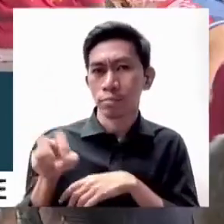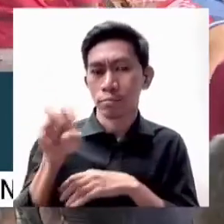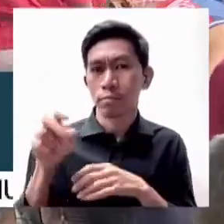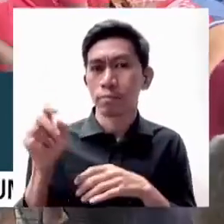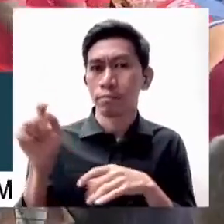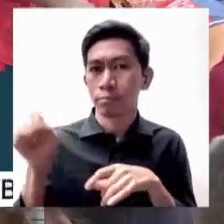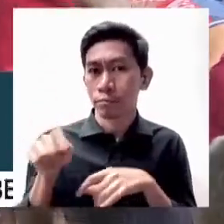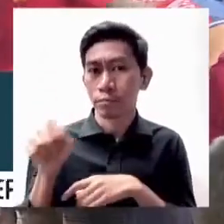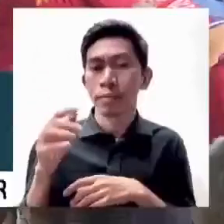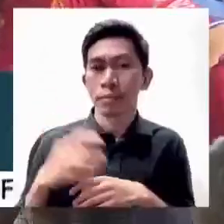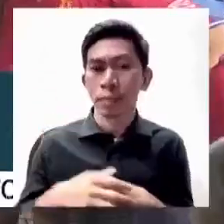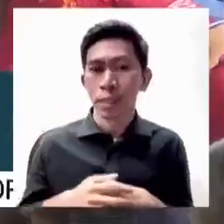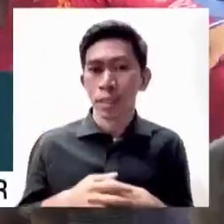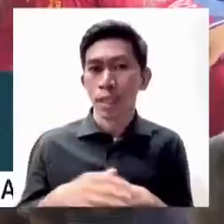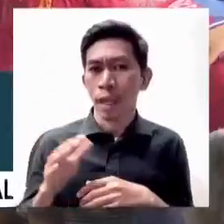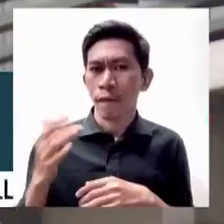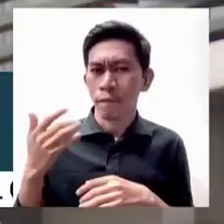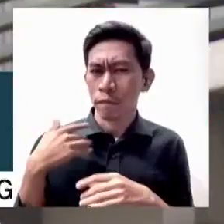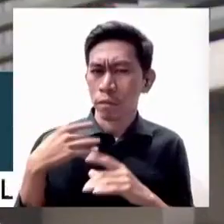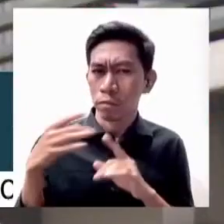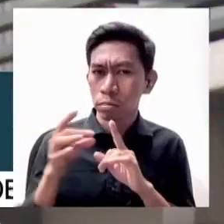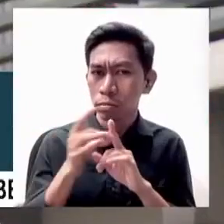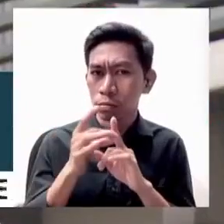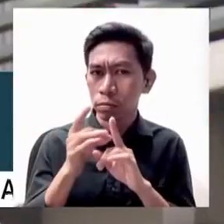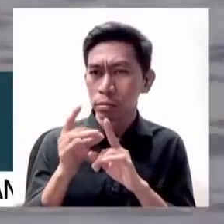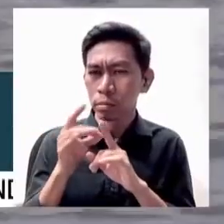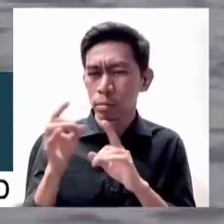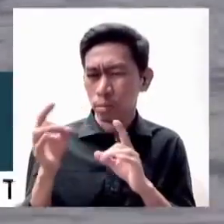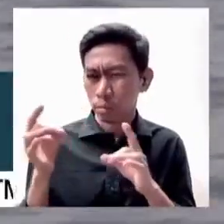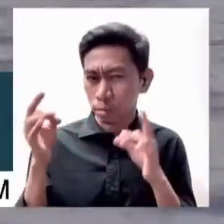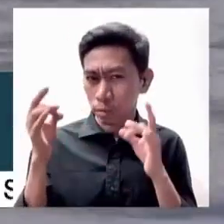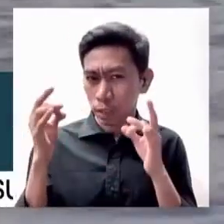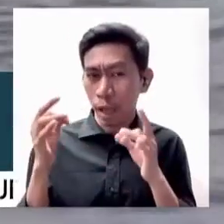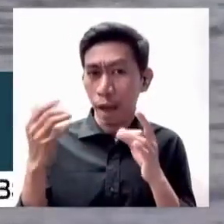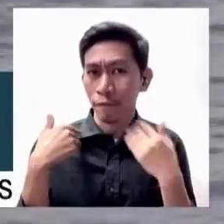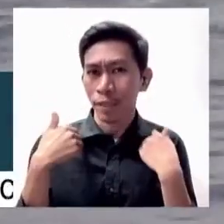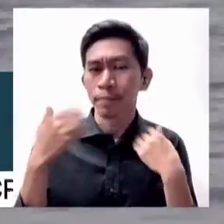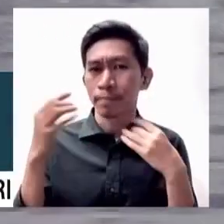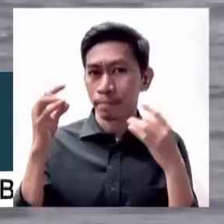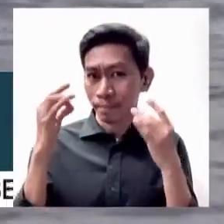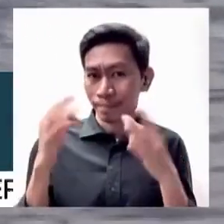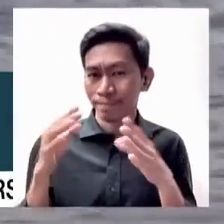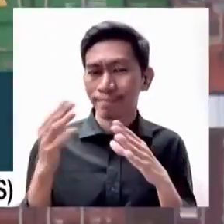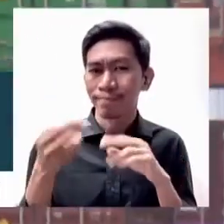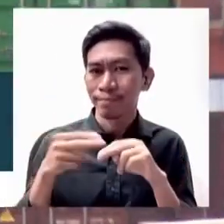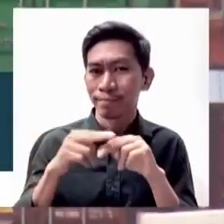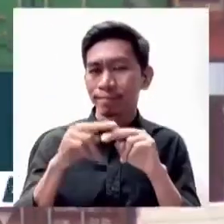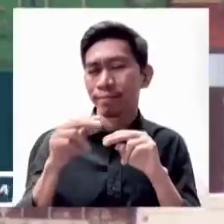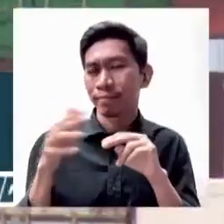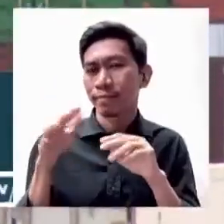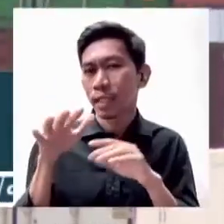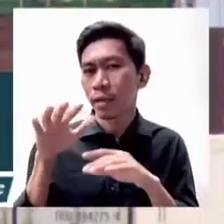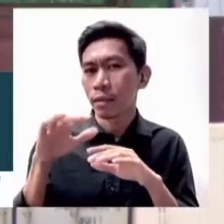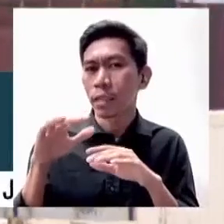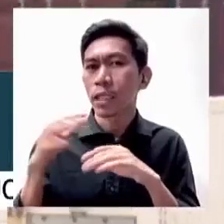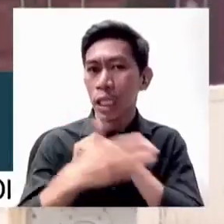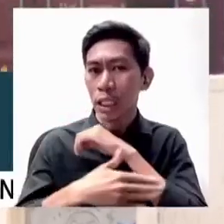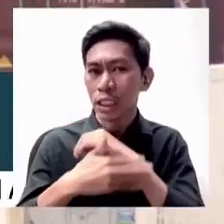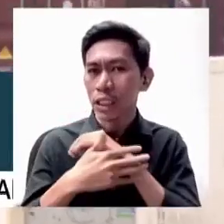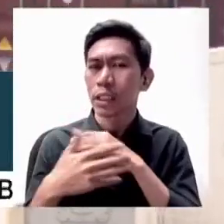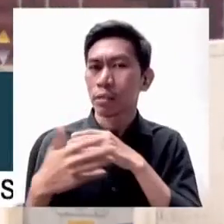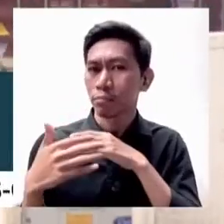risks that could again trigger higher food and energy prices, such as escalating geopolitical tensions, trade restrictions